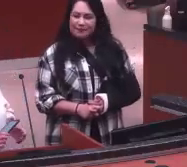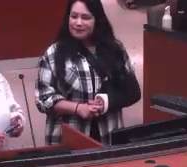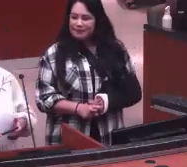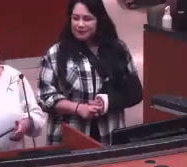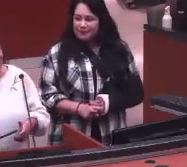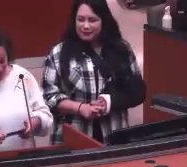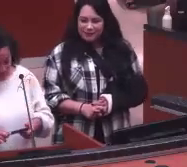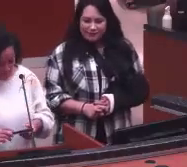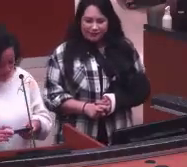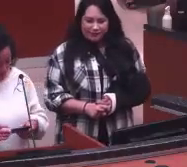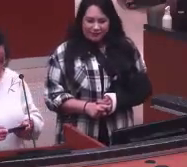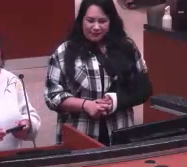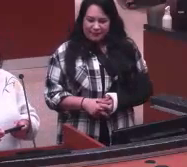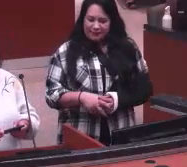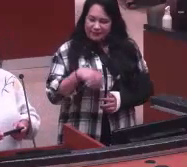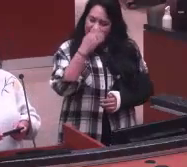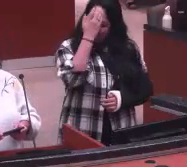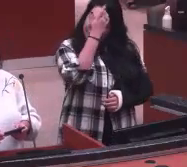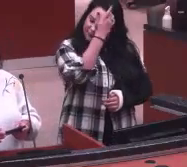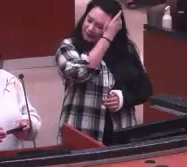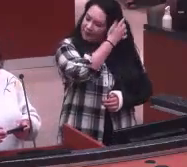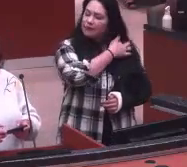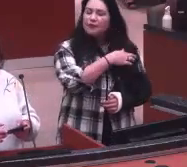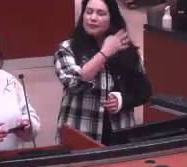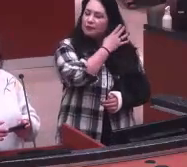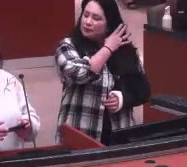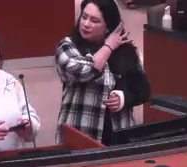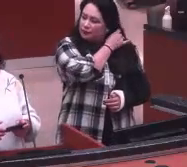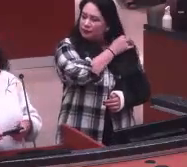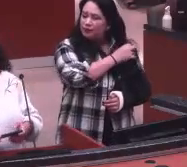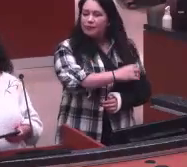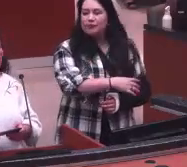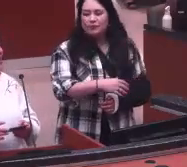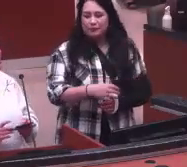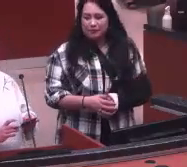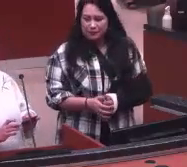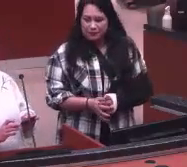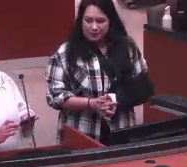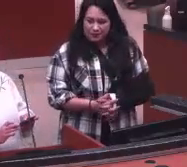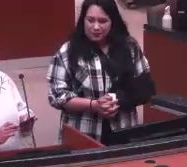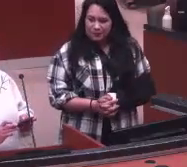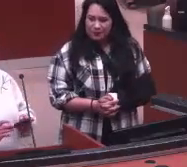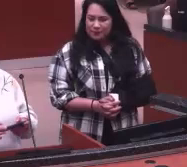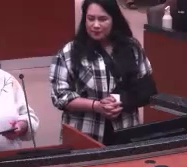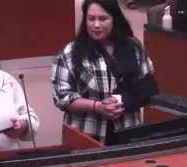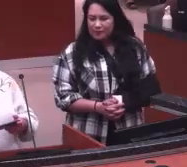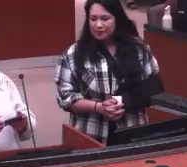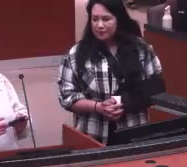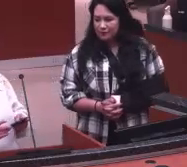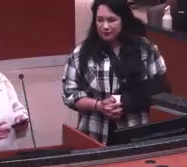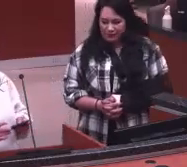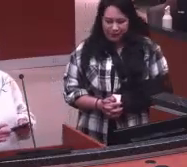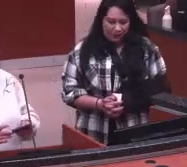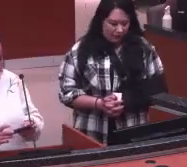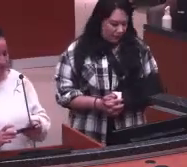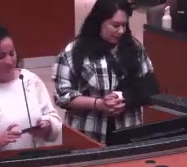then I'll pass it to Anna. Good afternoon, Commissioners. Tab 13 is an informational item featuring updates on the